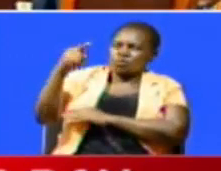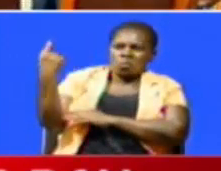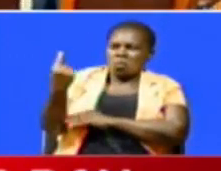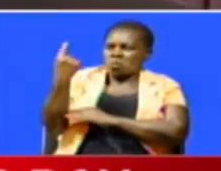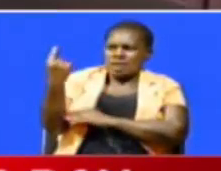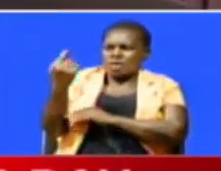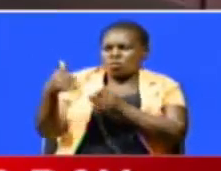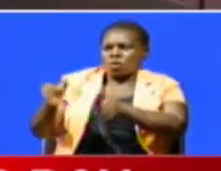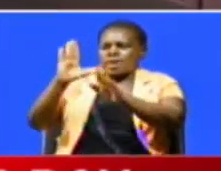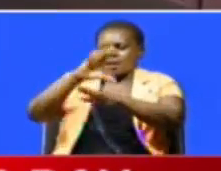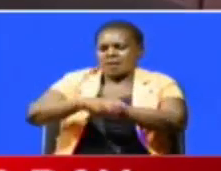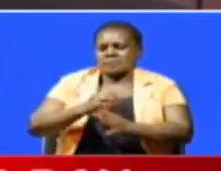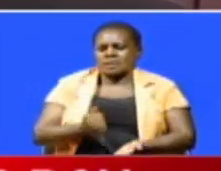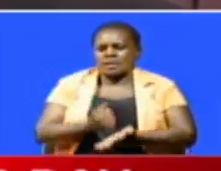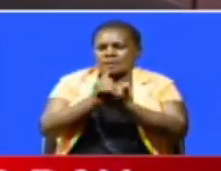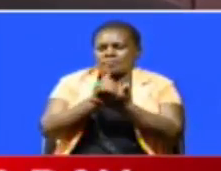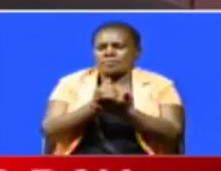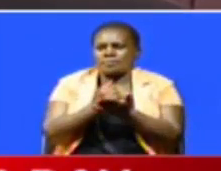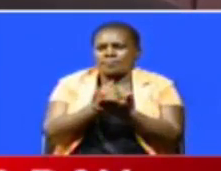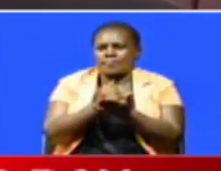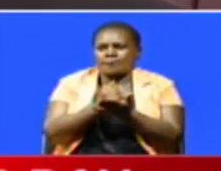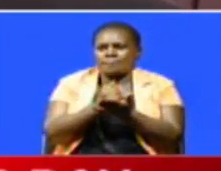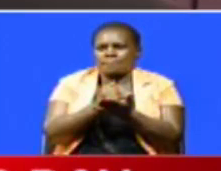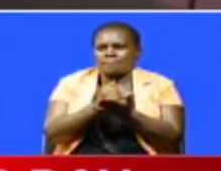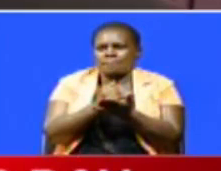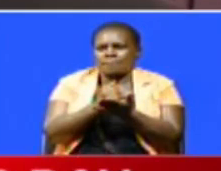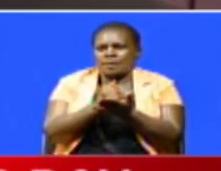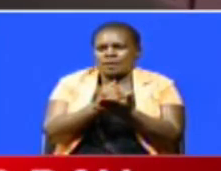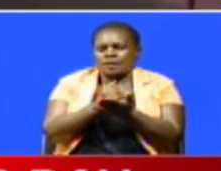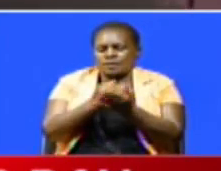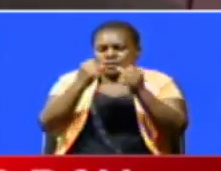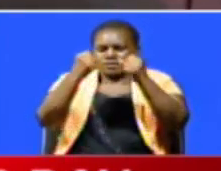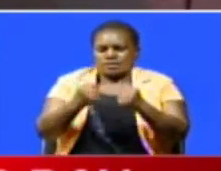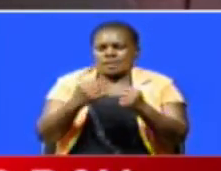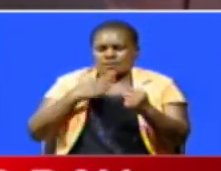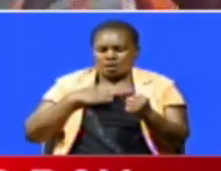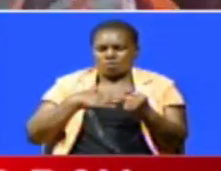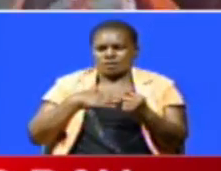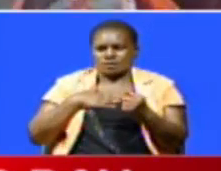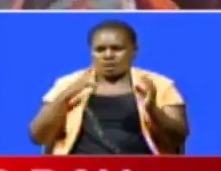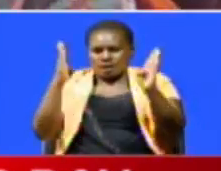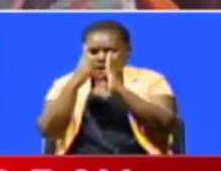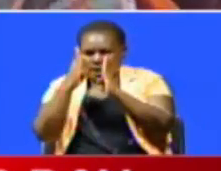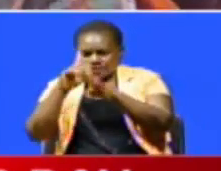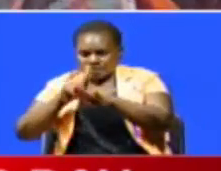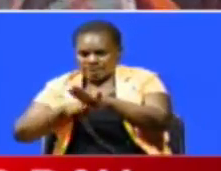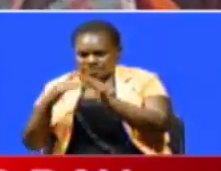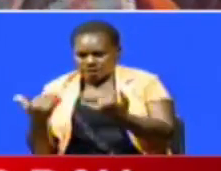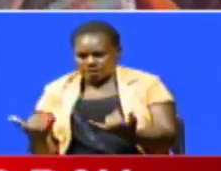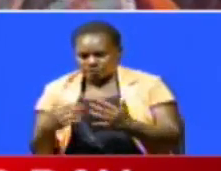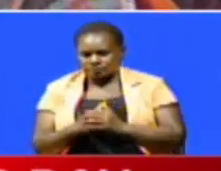that is where we can get our help from. It is you who is our strength and refuge at a time like